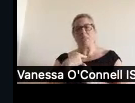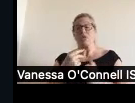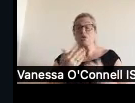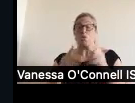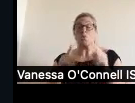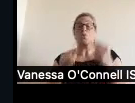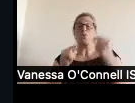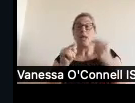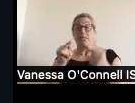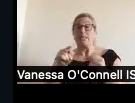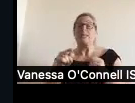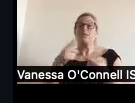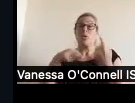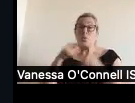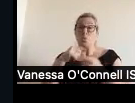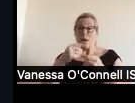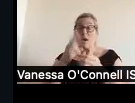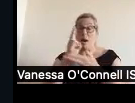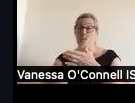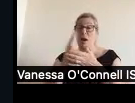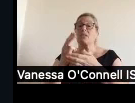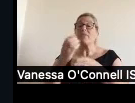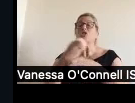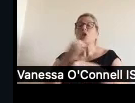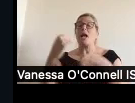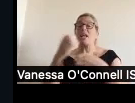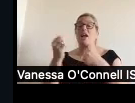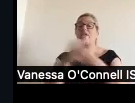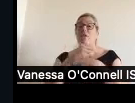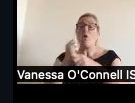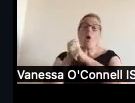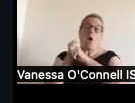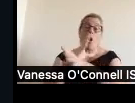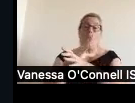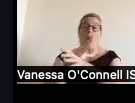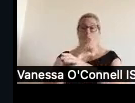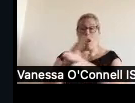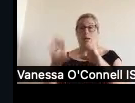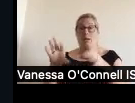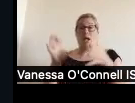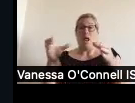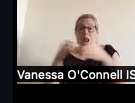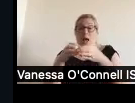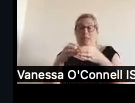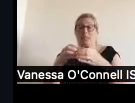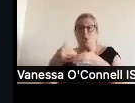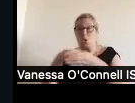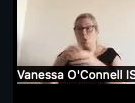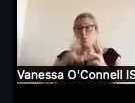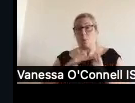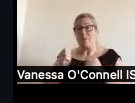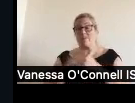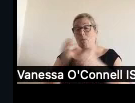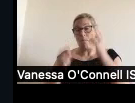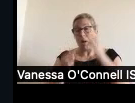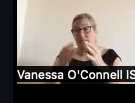are part of the Childcare for All Alliance. We're campaigning to include women in politics in these campaigns to get a